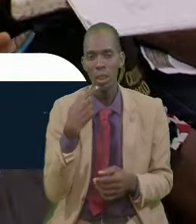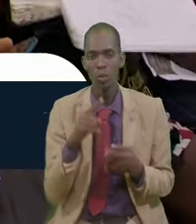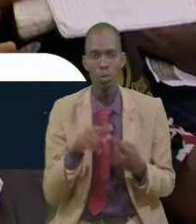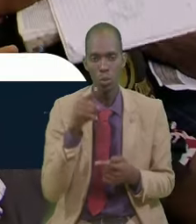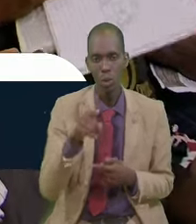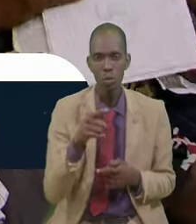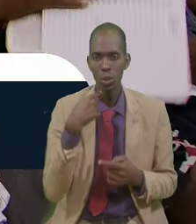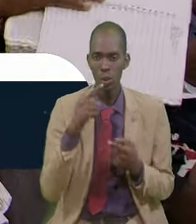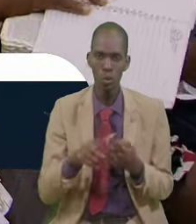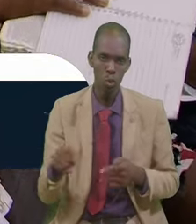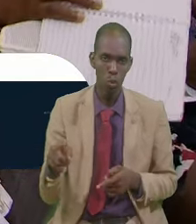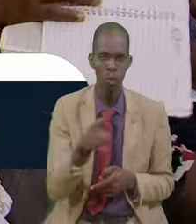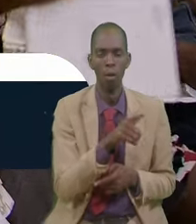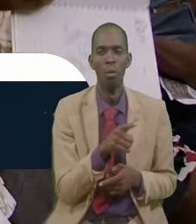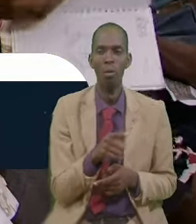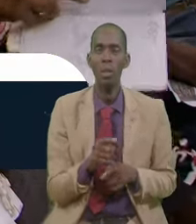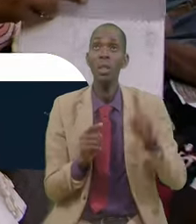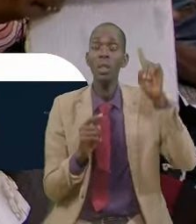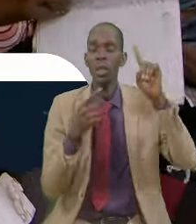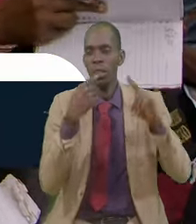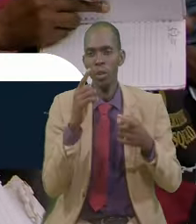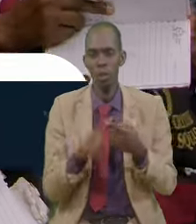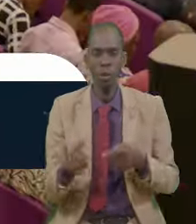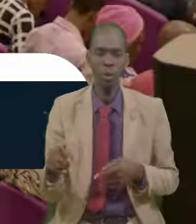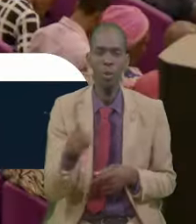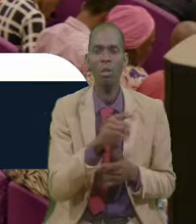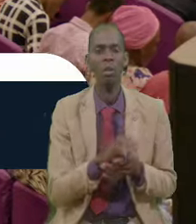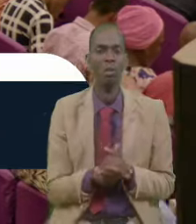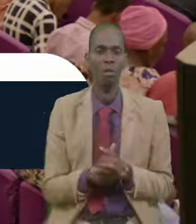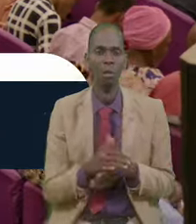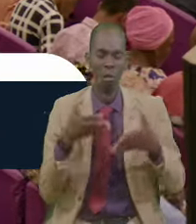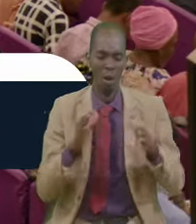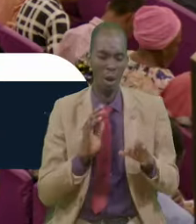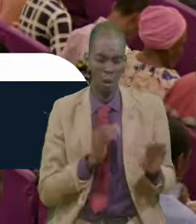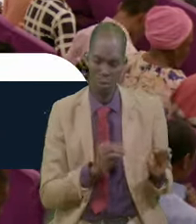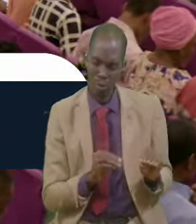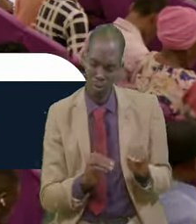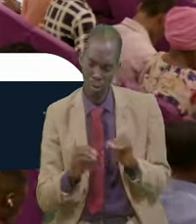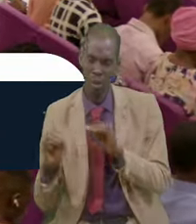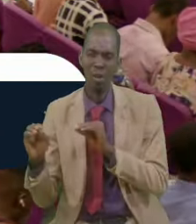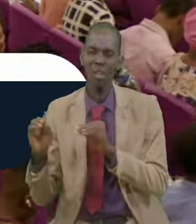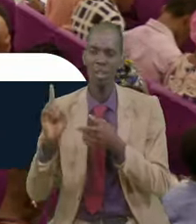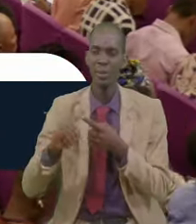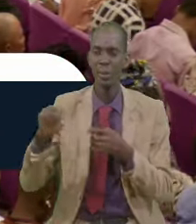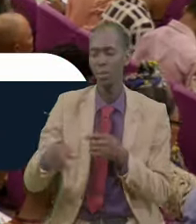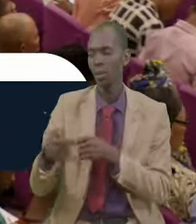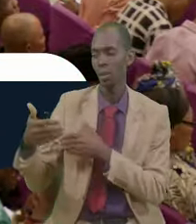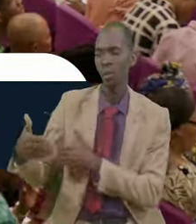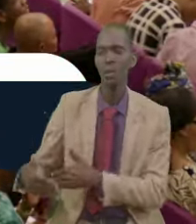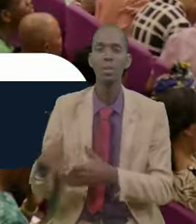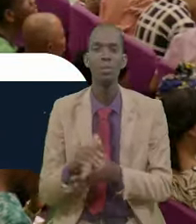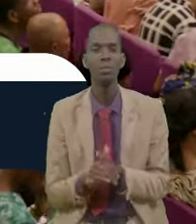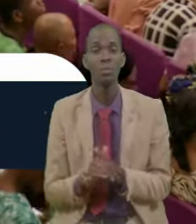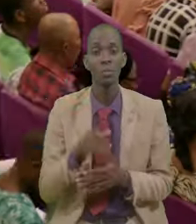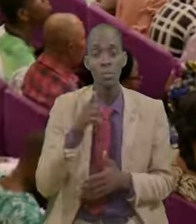you, I said, he says unto you, let us pass over to the other side.